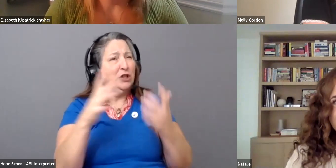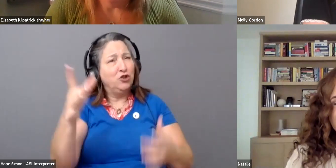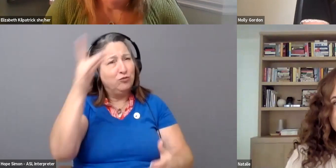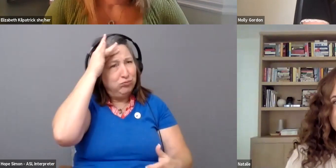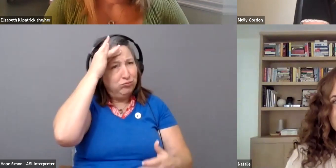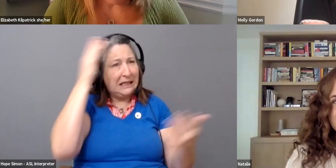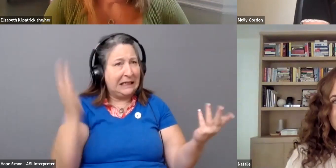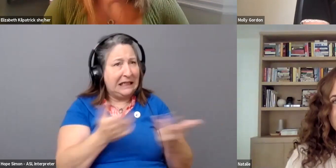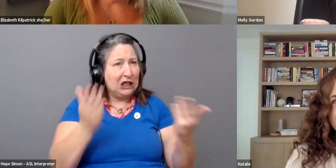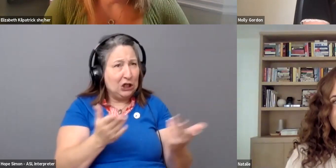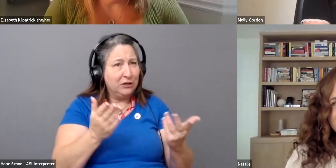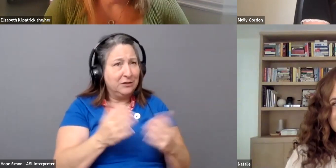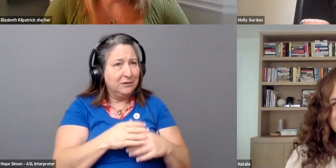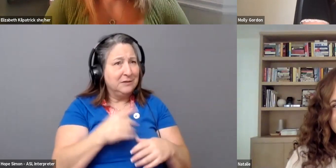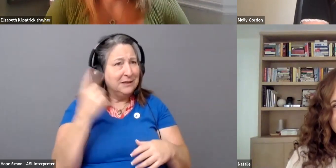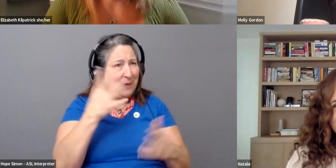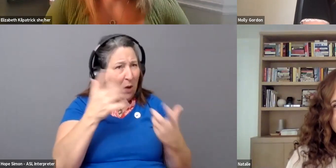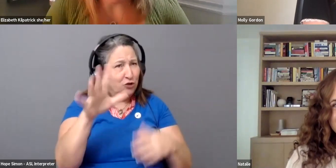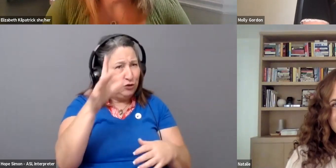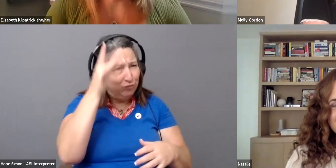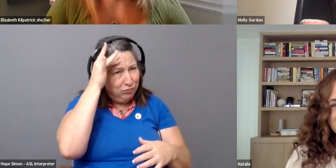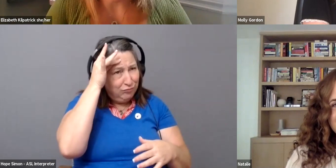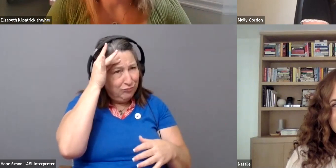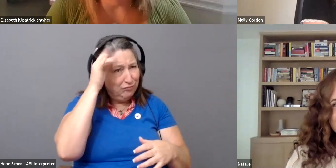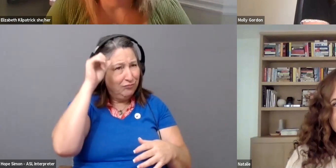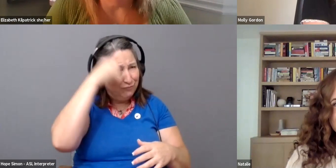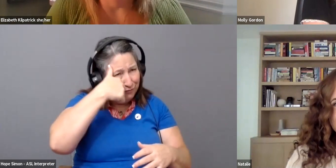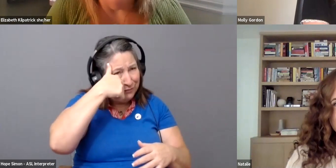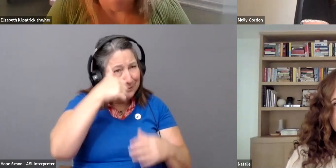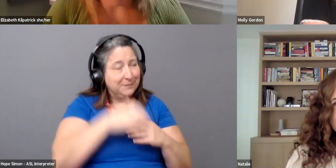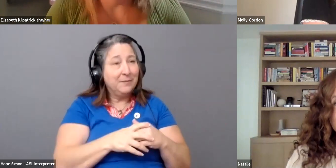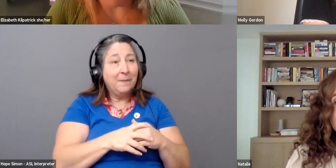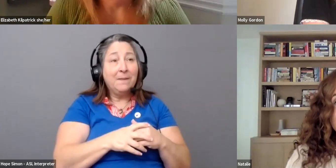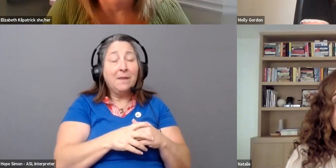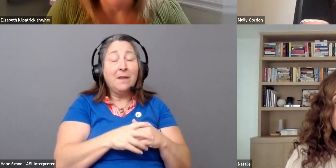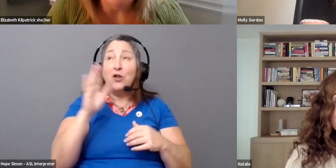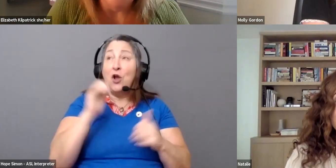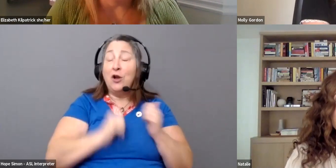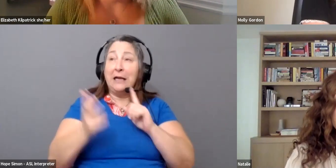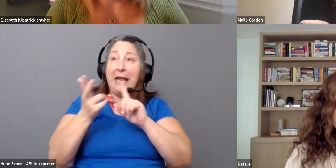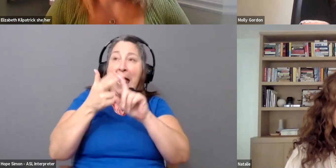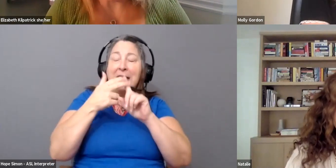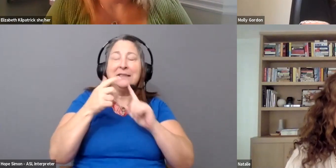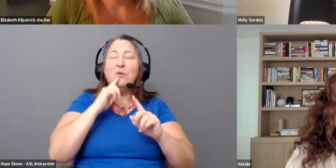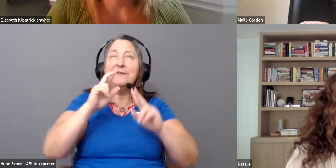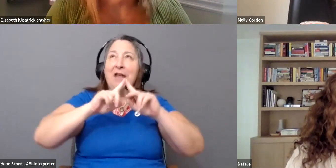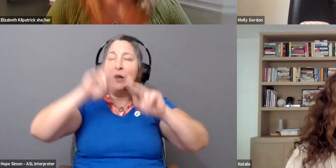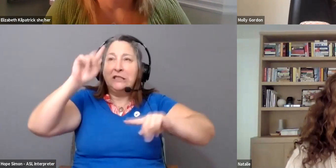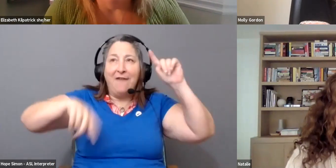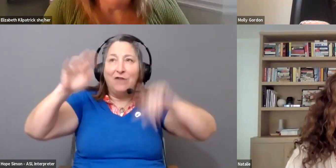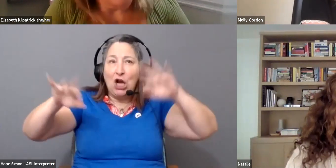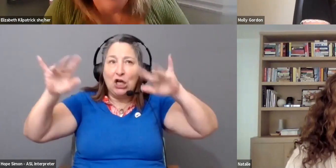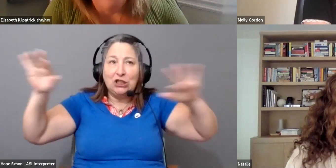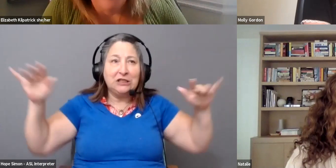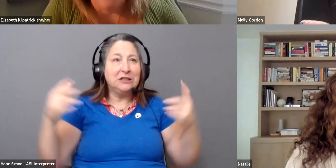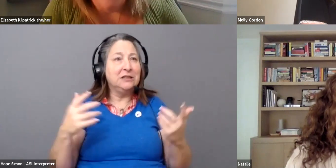here. Sure. Take something away. Your casting was so authentically diverse and so